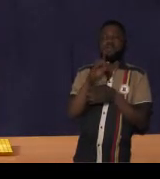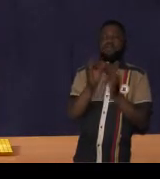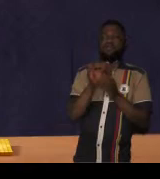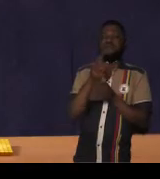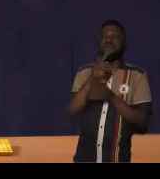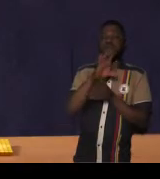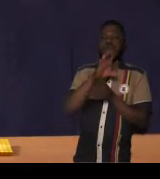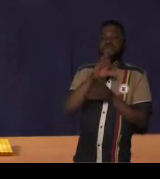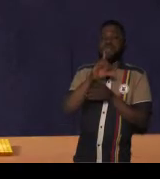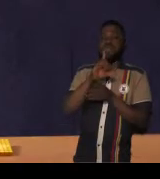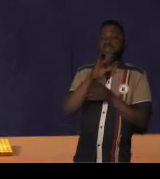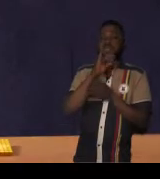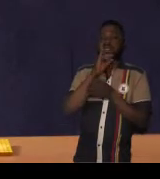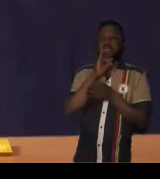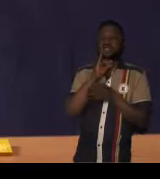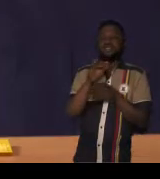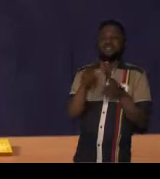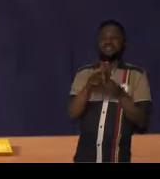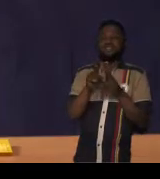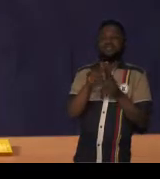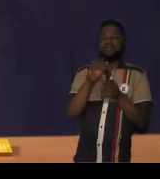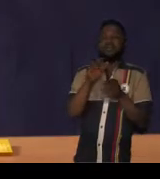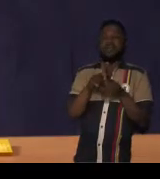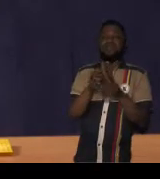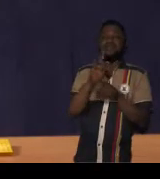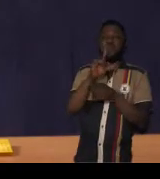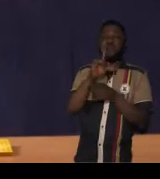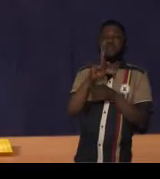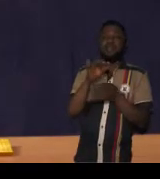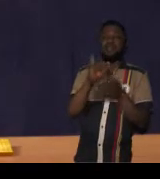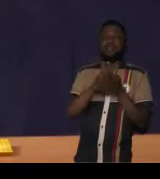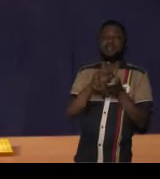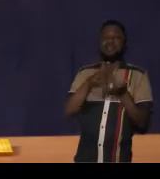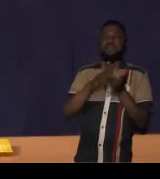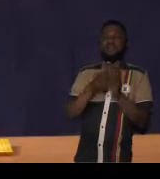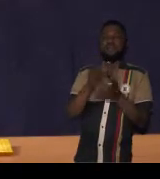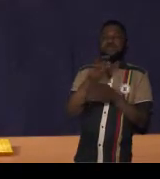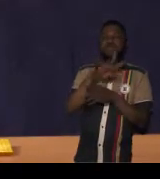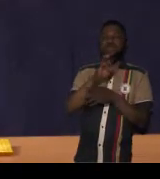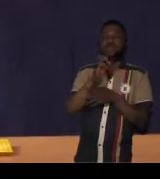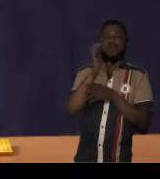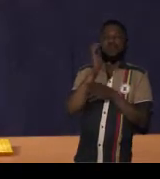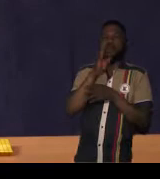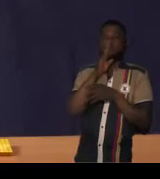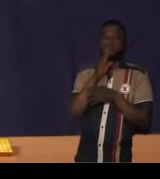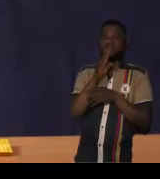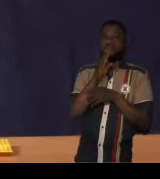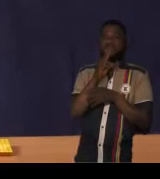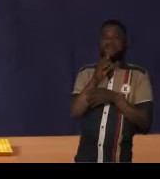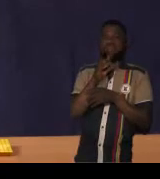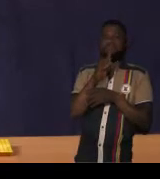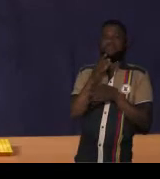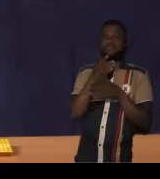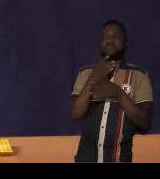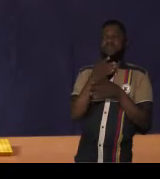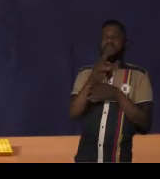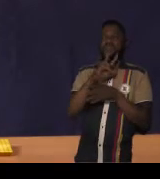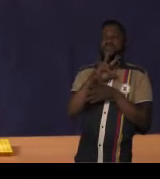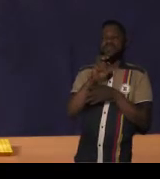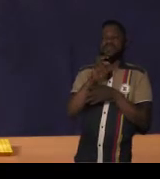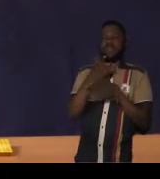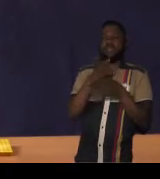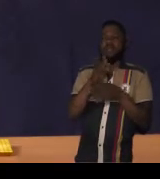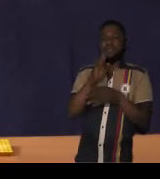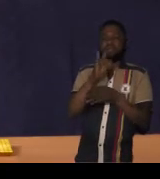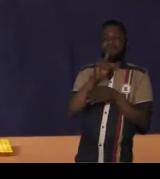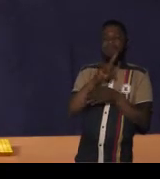So if 100 centiliters is the same as 1 liter, then 300 centiliters will be, well, dividing